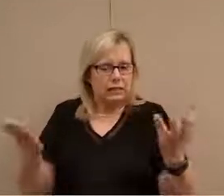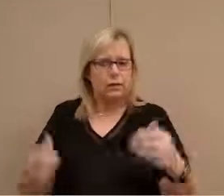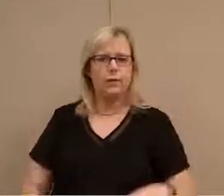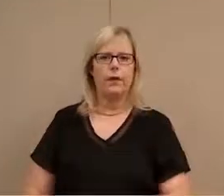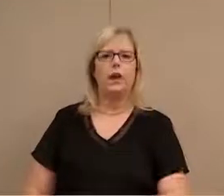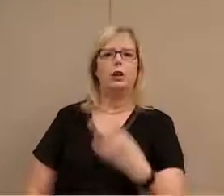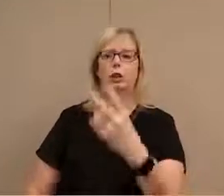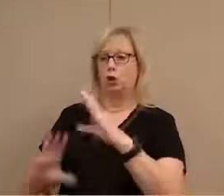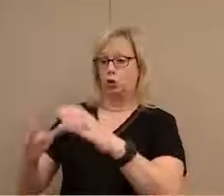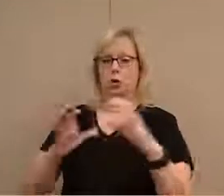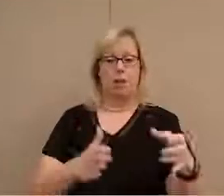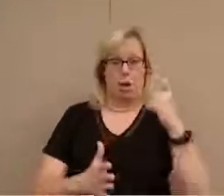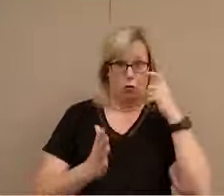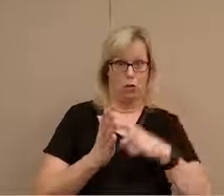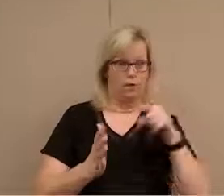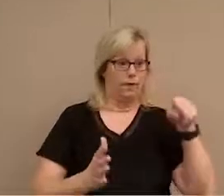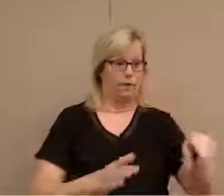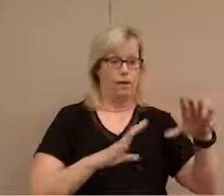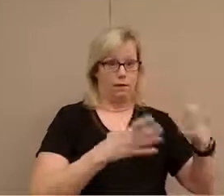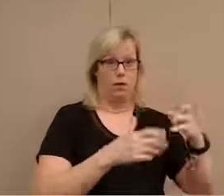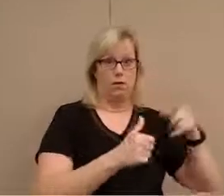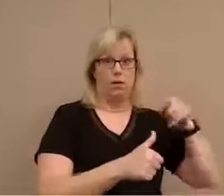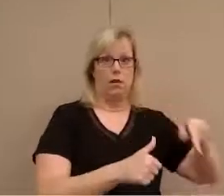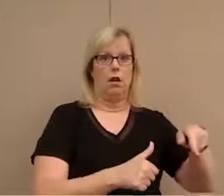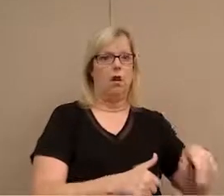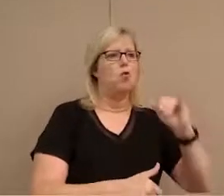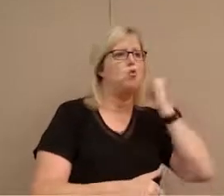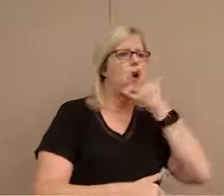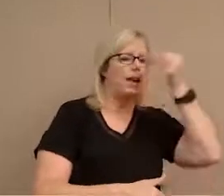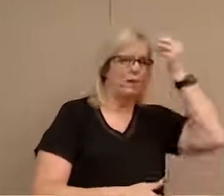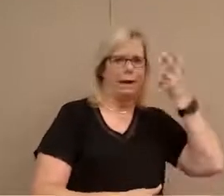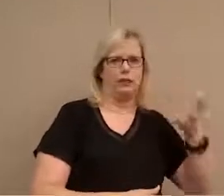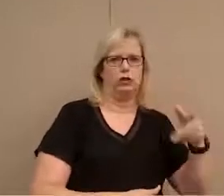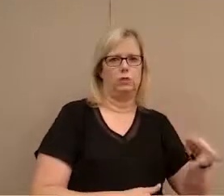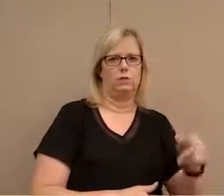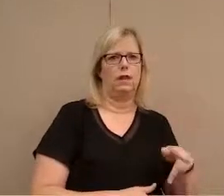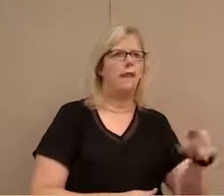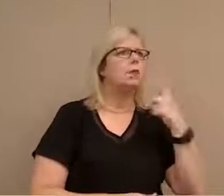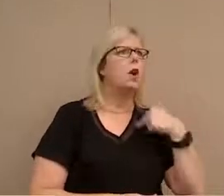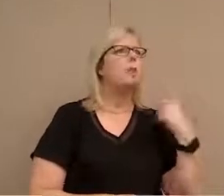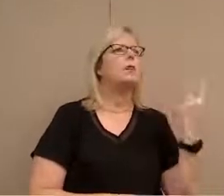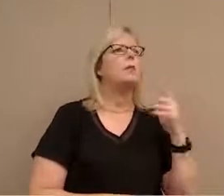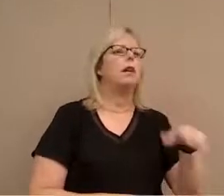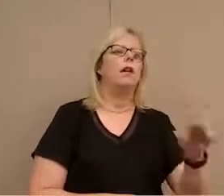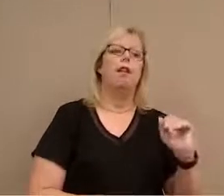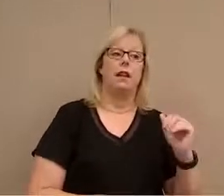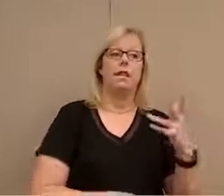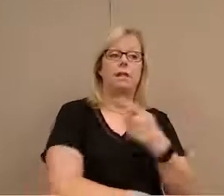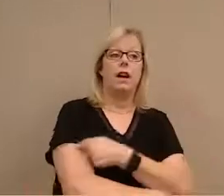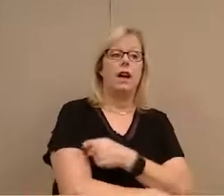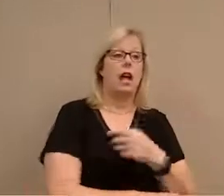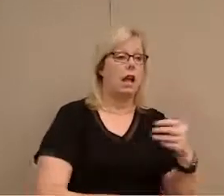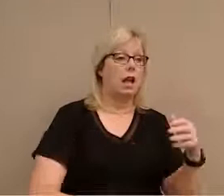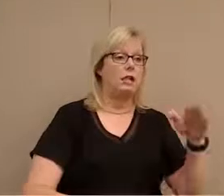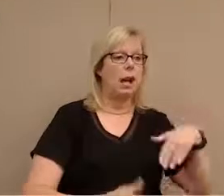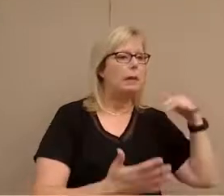two groups that I see. The first group is misinformation. They're told by somebody this vaccine has not been studied well, it's